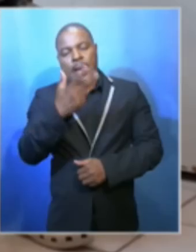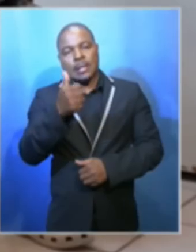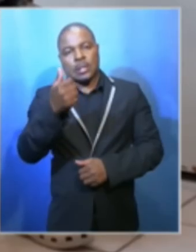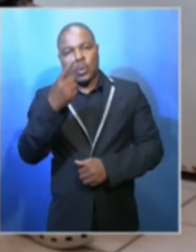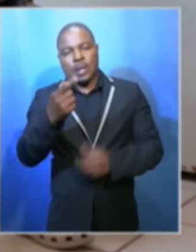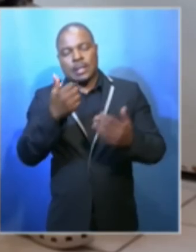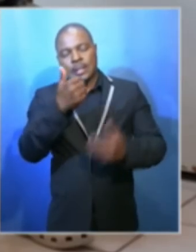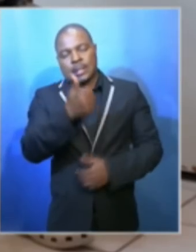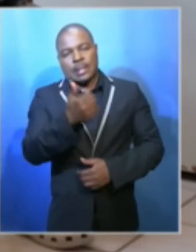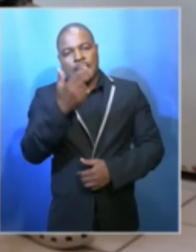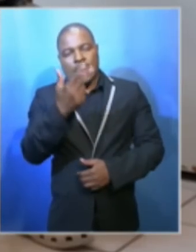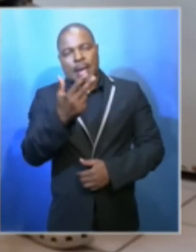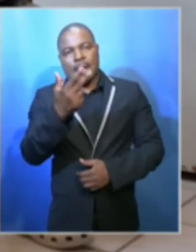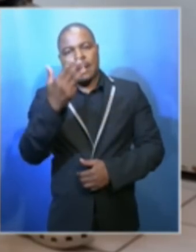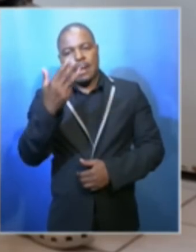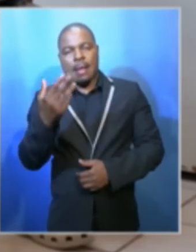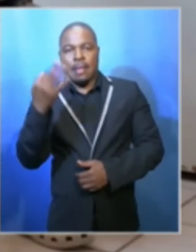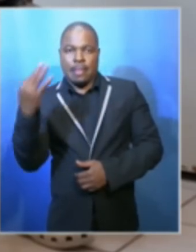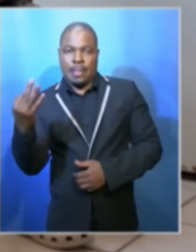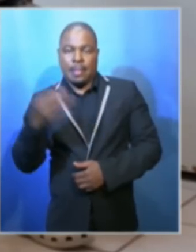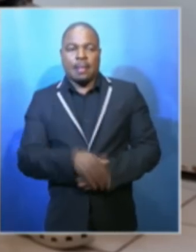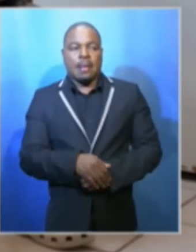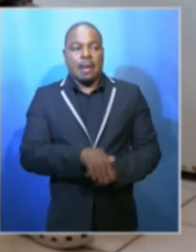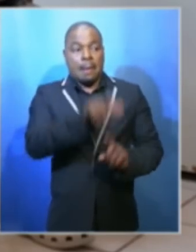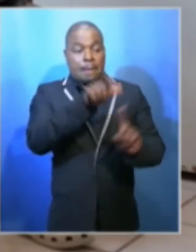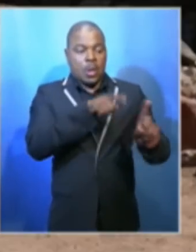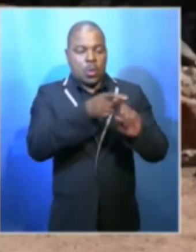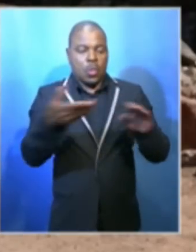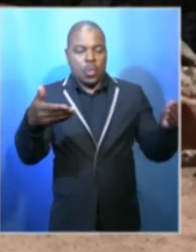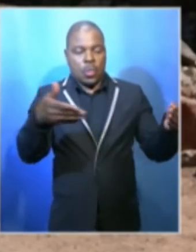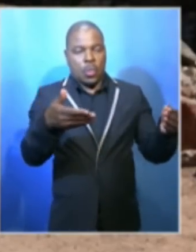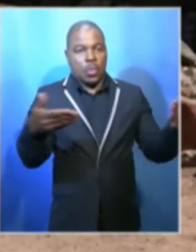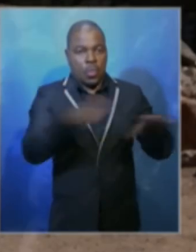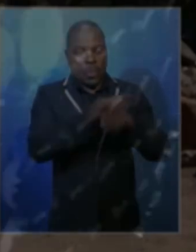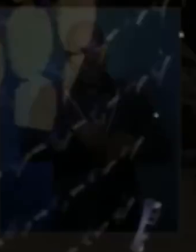060-861-6893. Moswi o solofetse go bolokiwa ka la matlhatso.